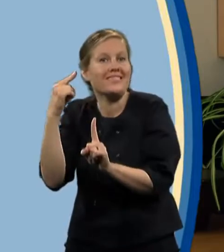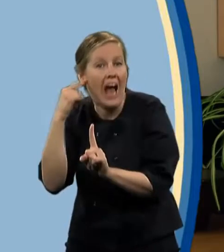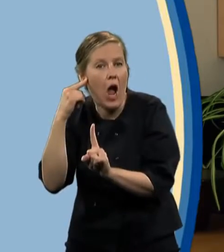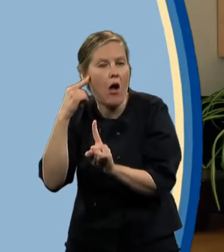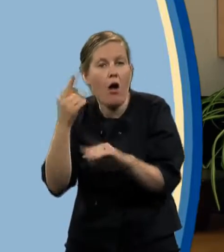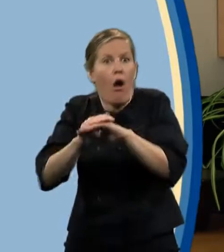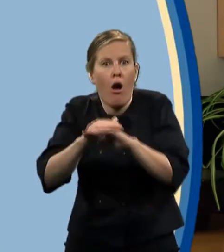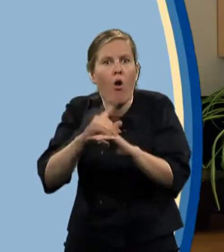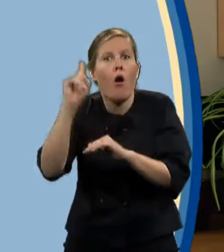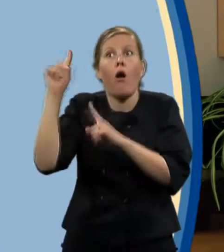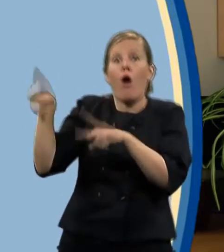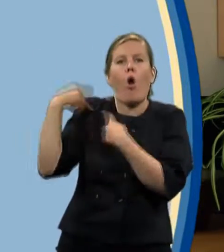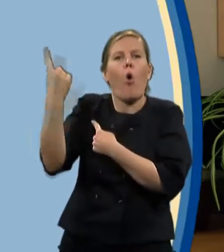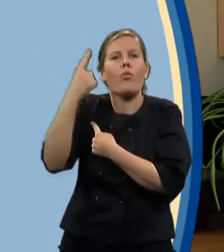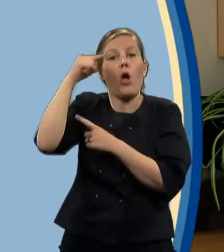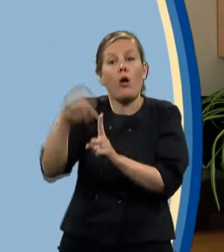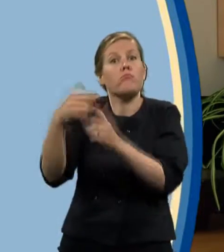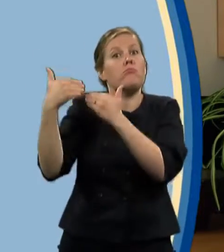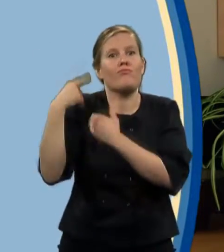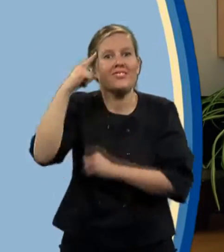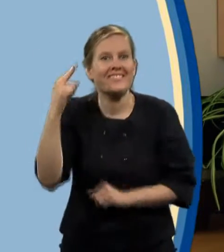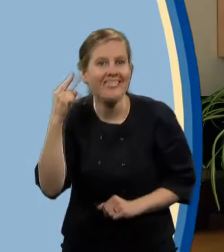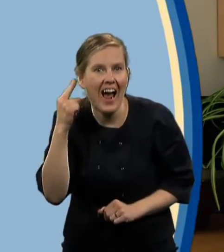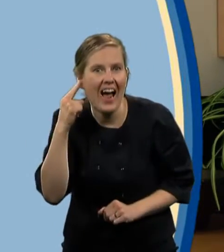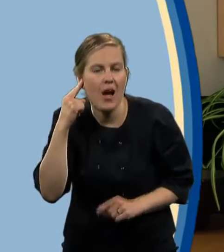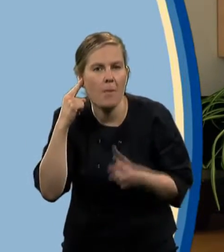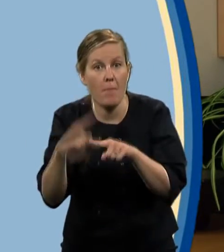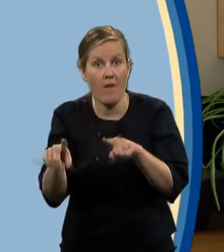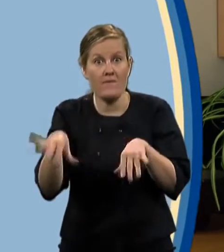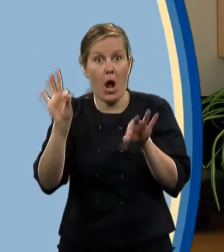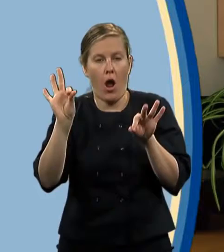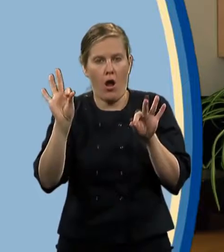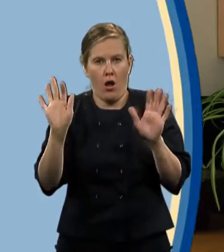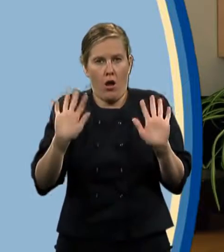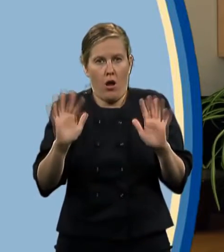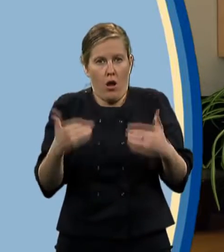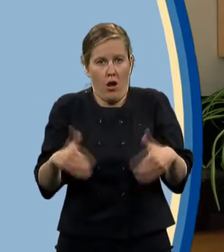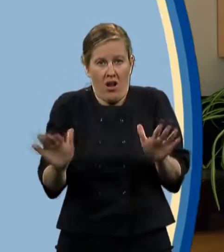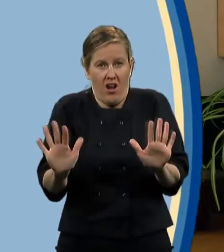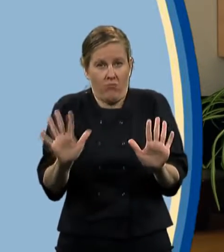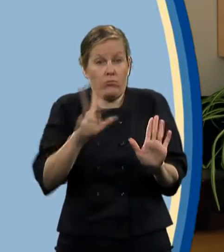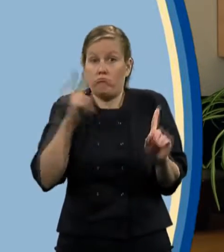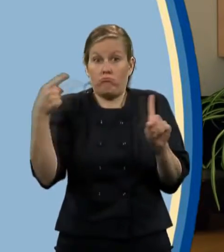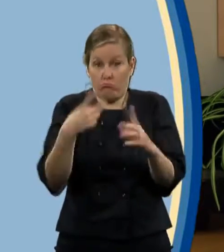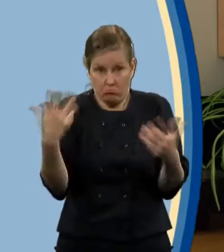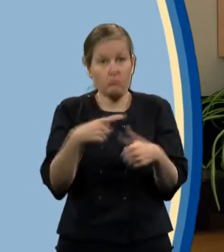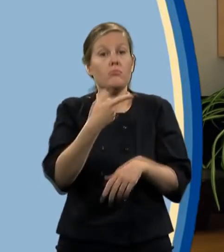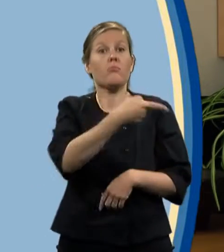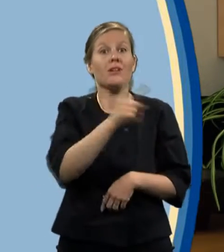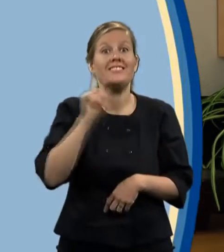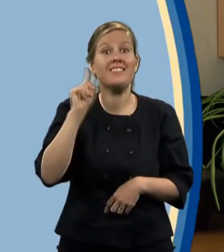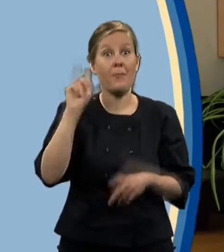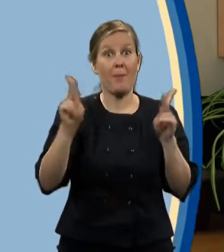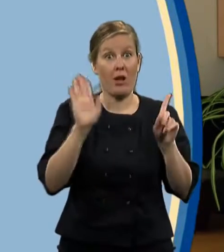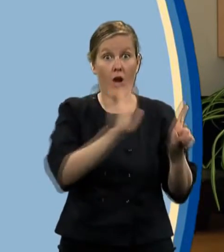as being processed by tissue in the brain that's only responsible for sound. And so these